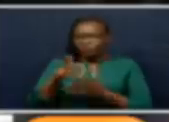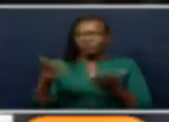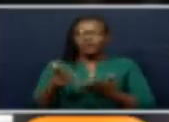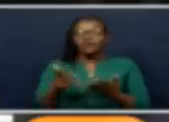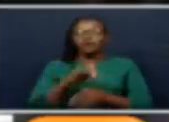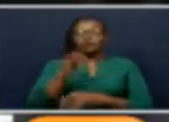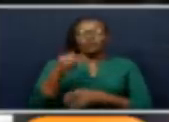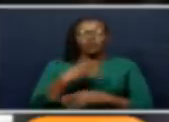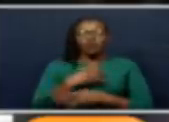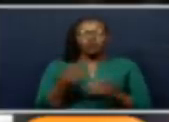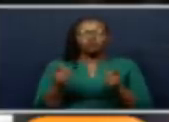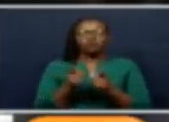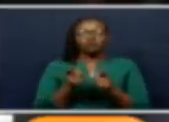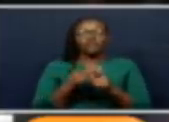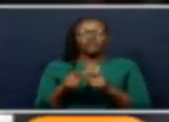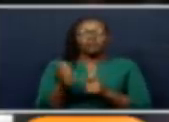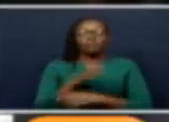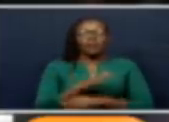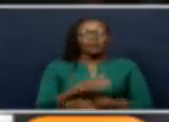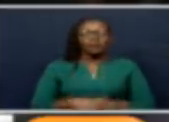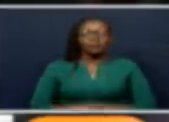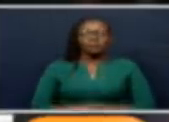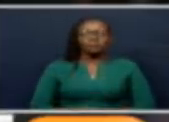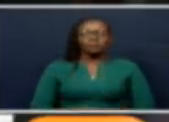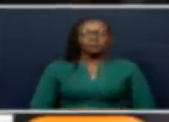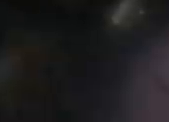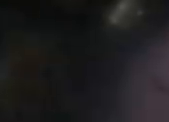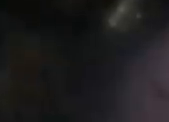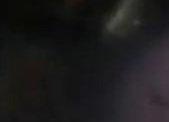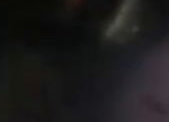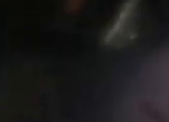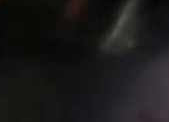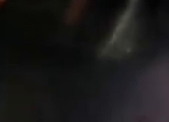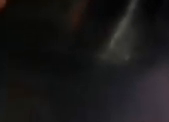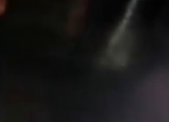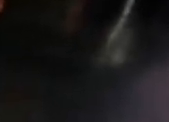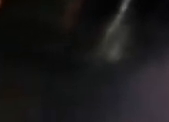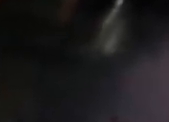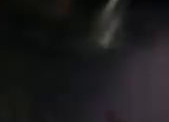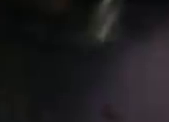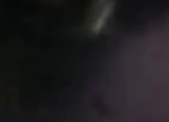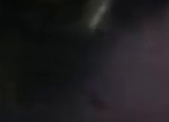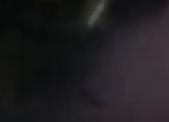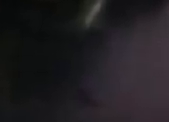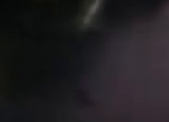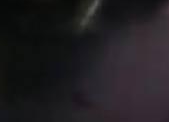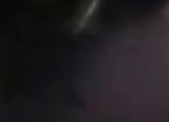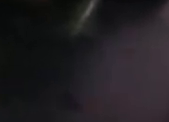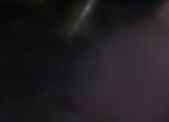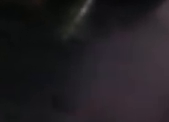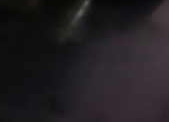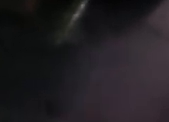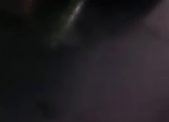JKL takes a break. We'll be back in a moment. Vitu vichenjanga. Vichenjanga.